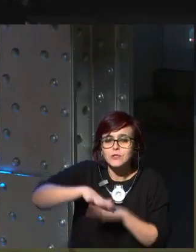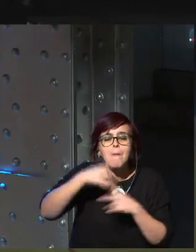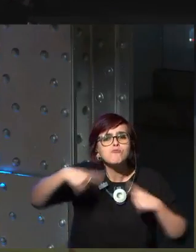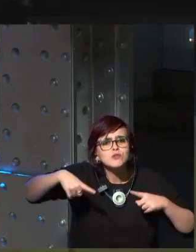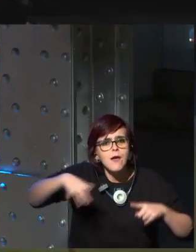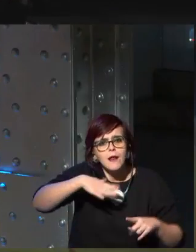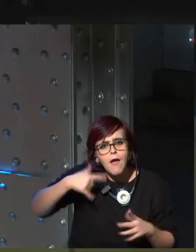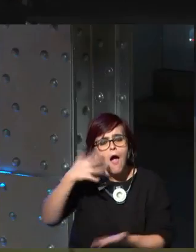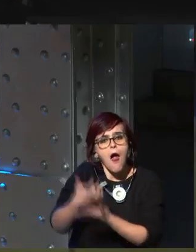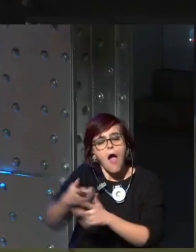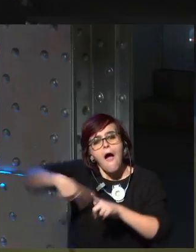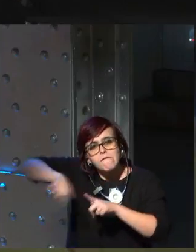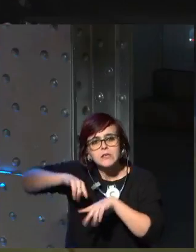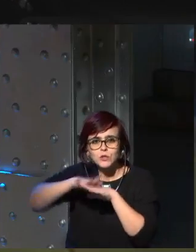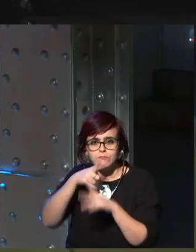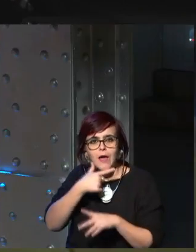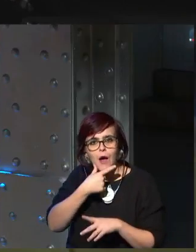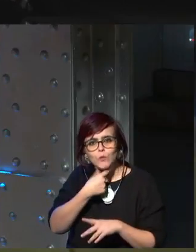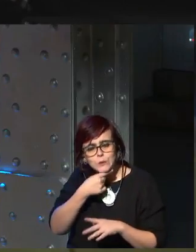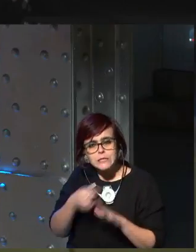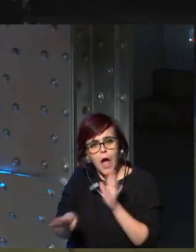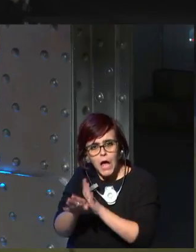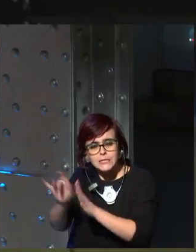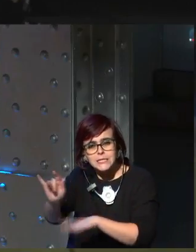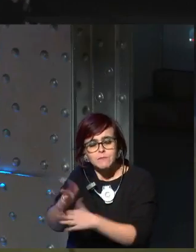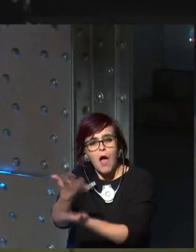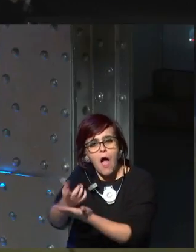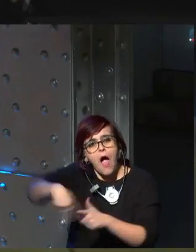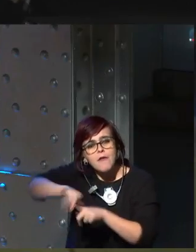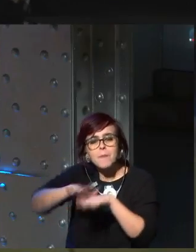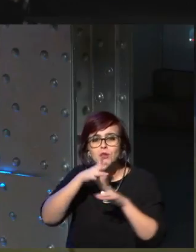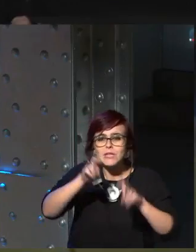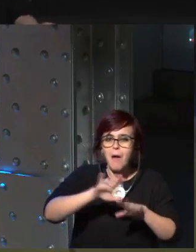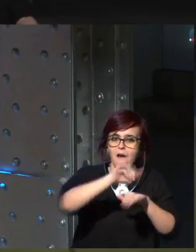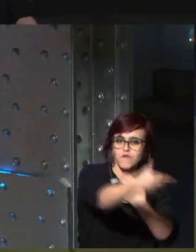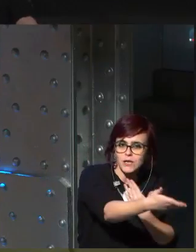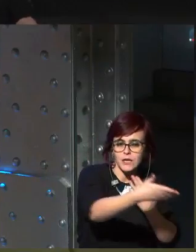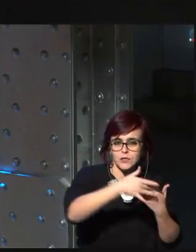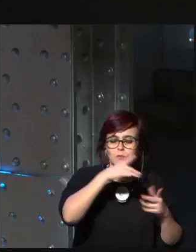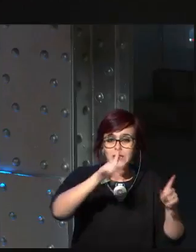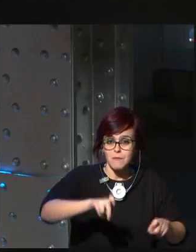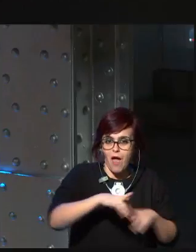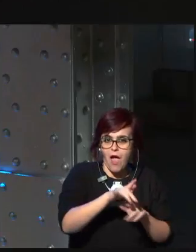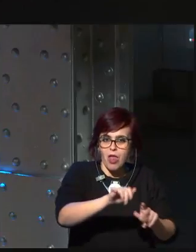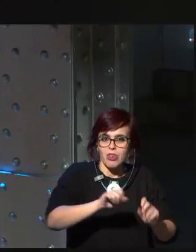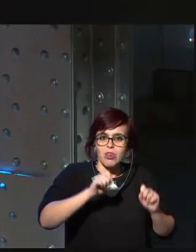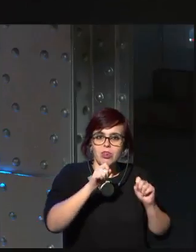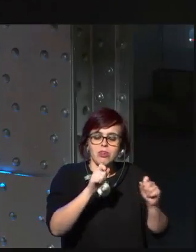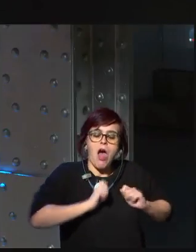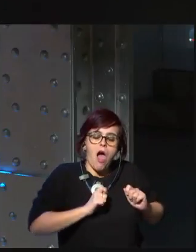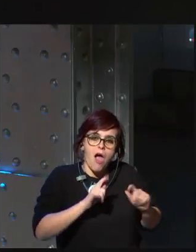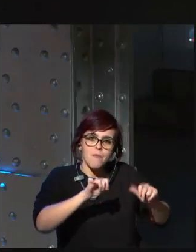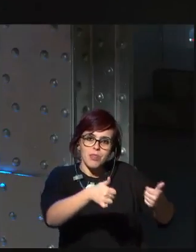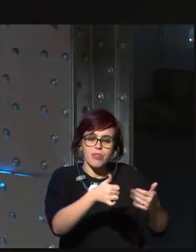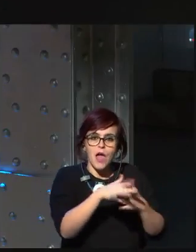I didn't want to leave music. I wanted to keep performing, but I didn't want all those things that are not part of